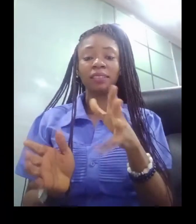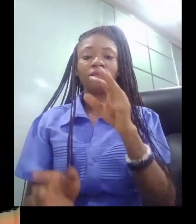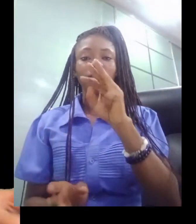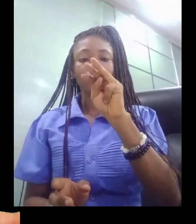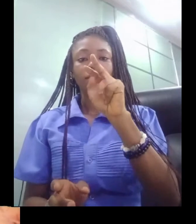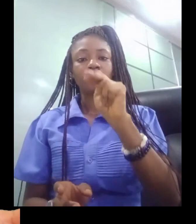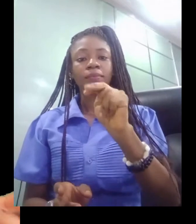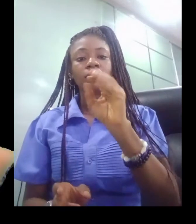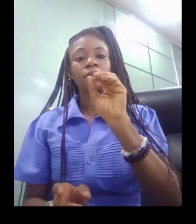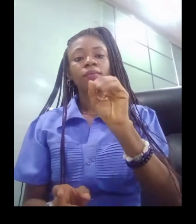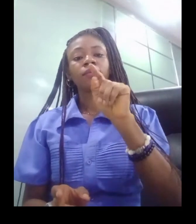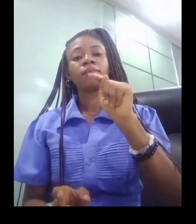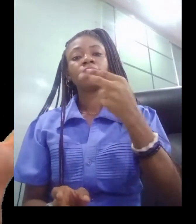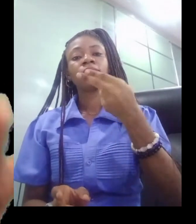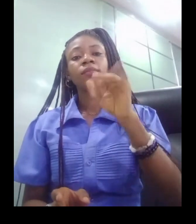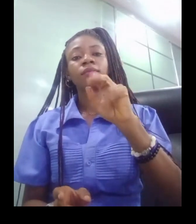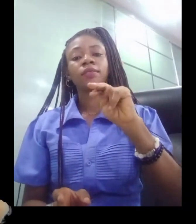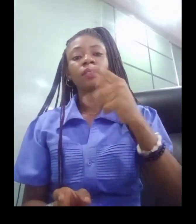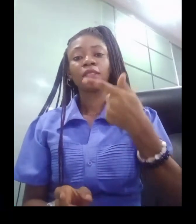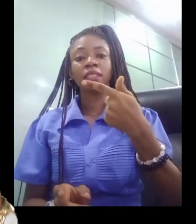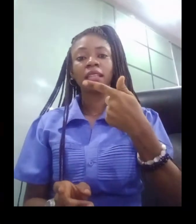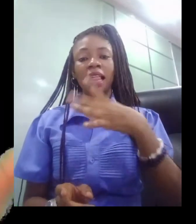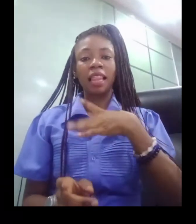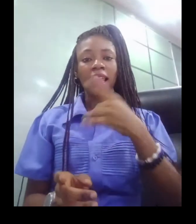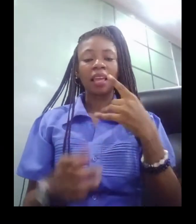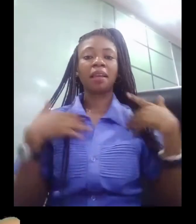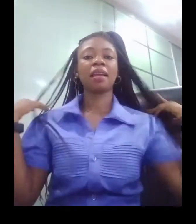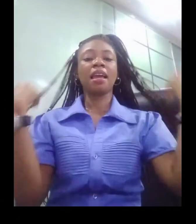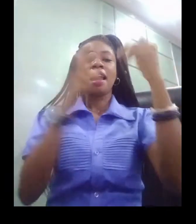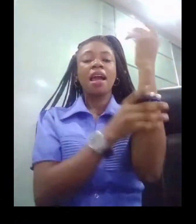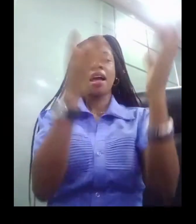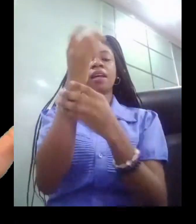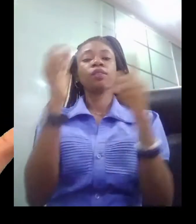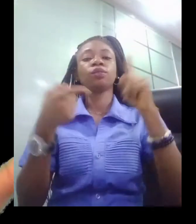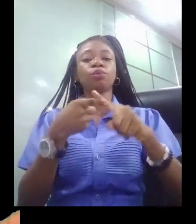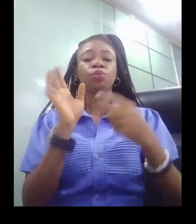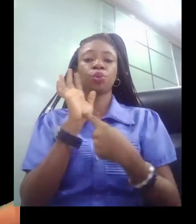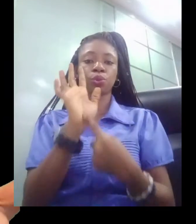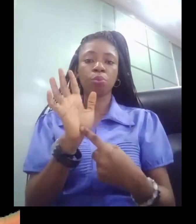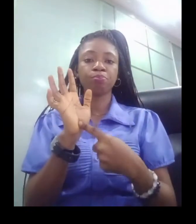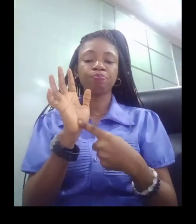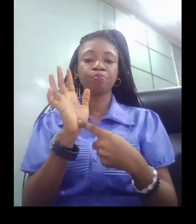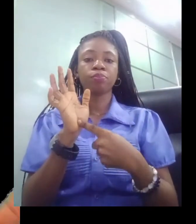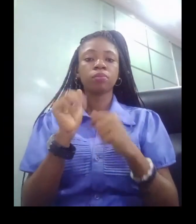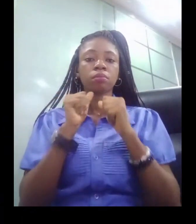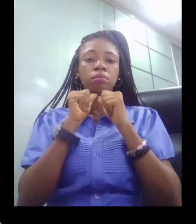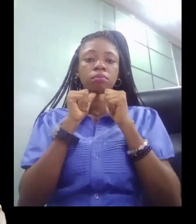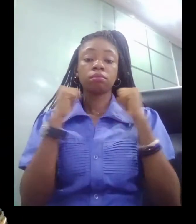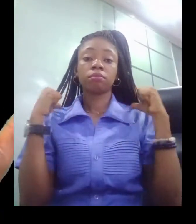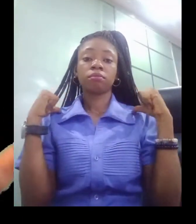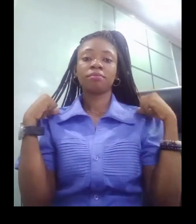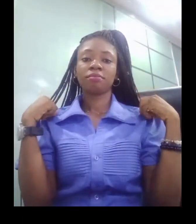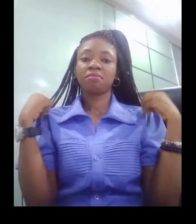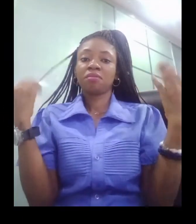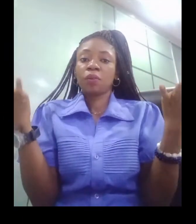it is generally used like a hand sign to say nothing, to say well, it doesn't concern me, or to say